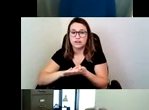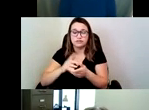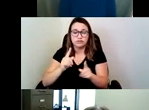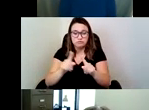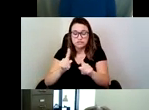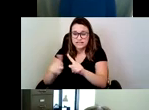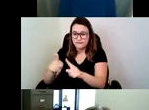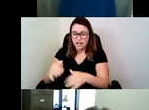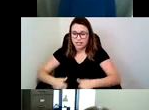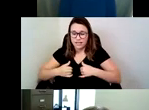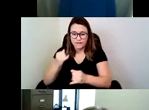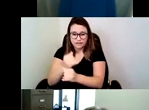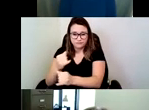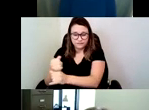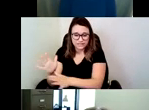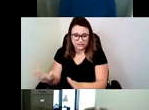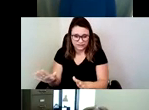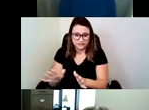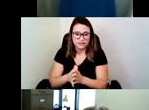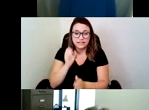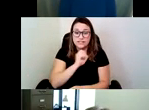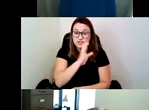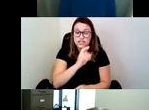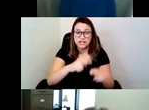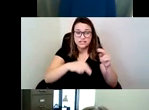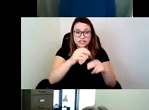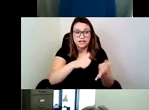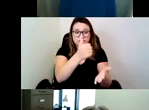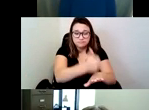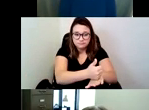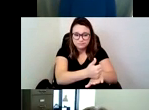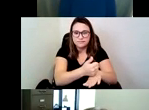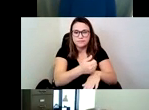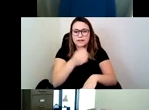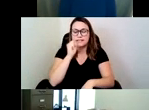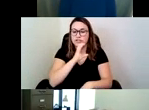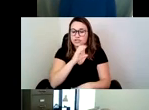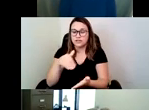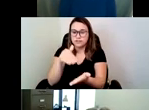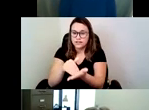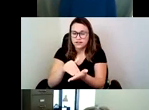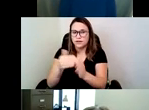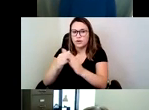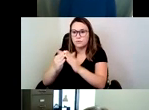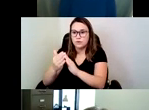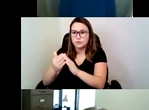nutrition providers, senior housing buildings, senior centers, community-based